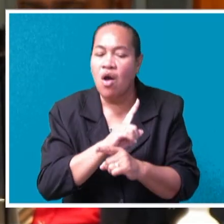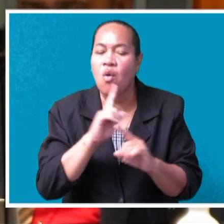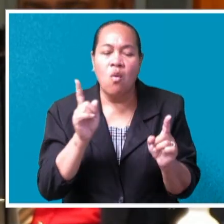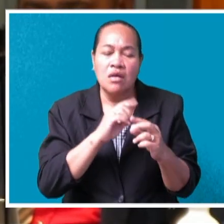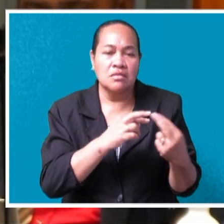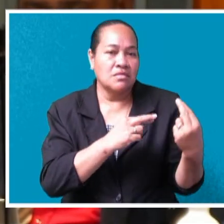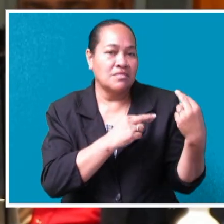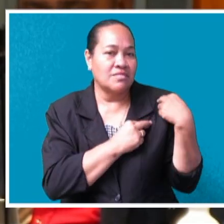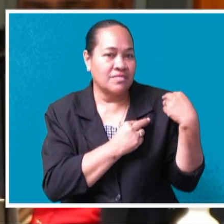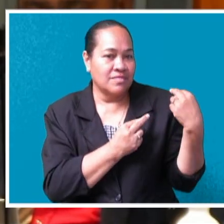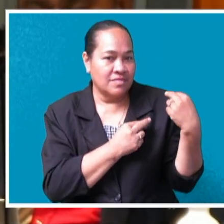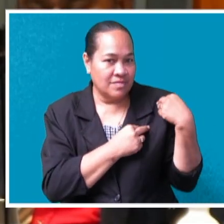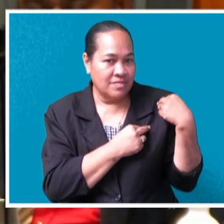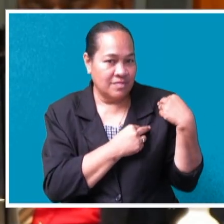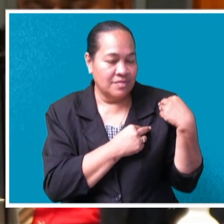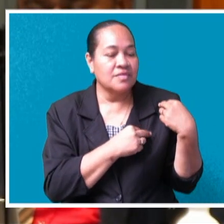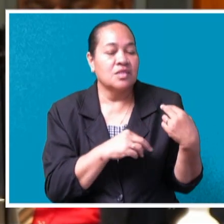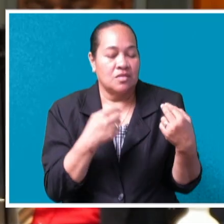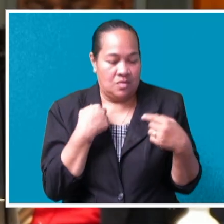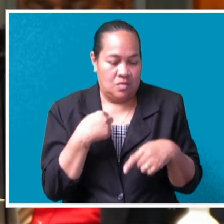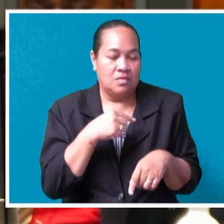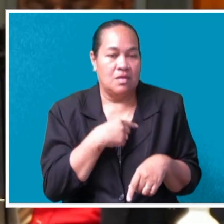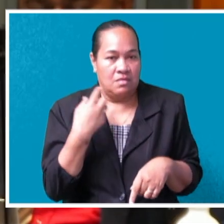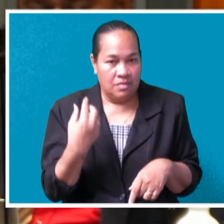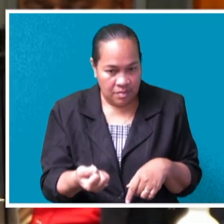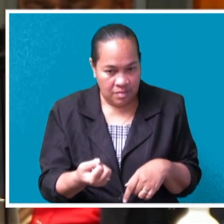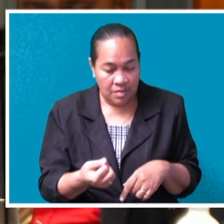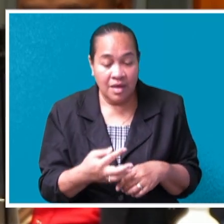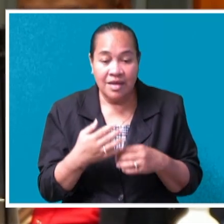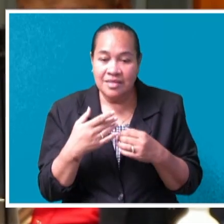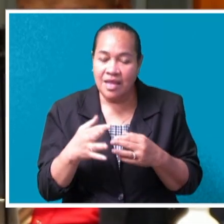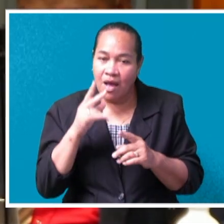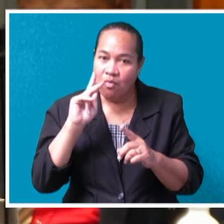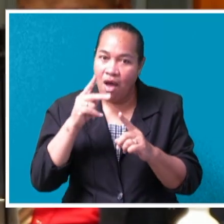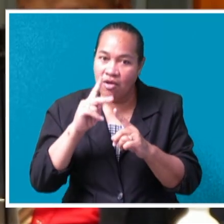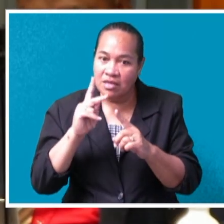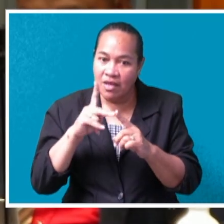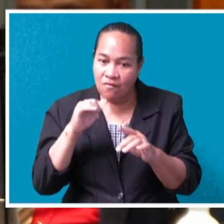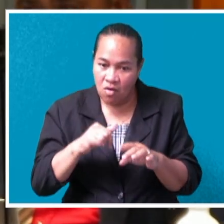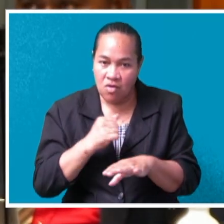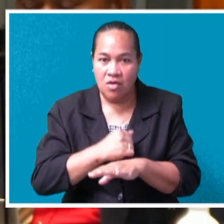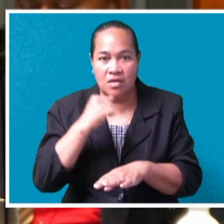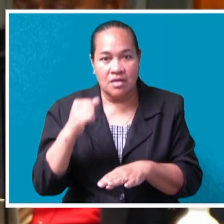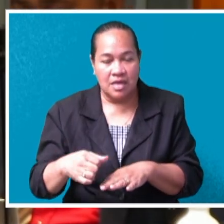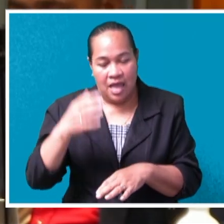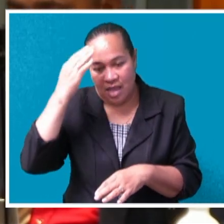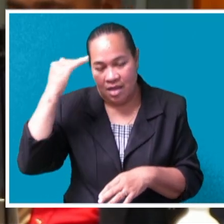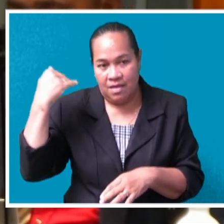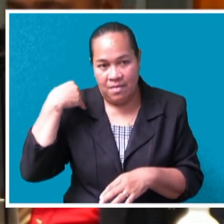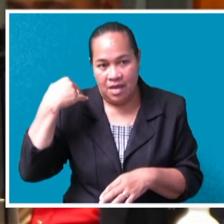upon our institutions. It sets out the priorities of government and reminds us of the broader